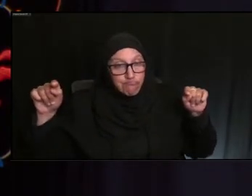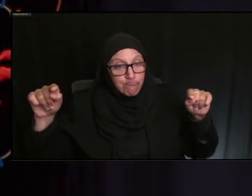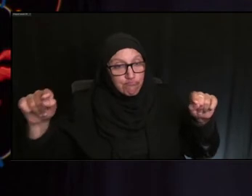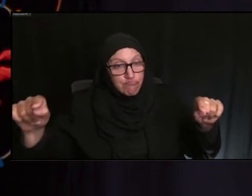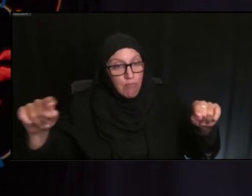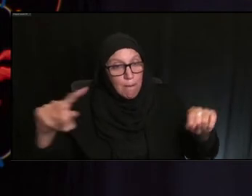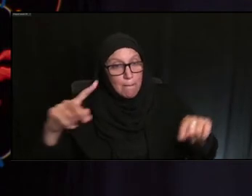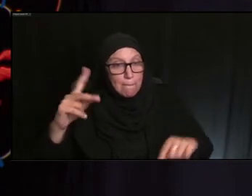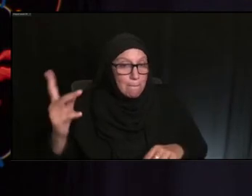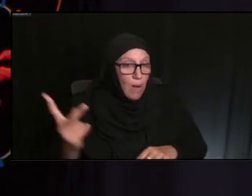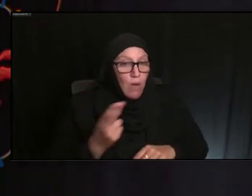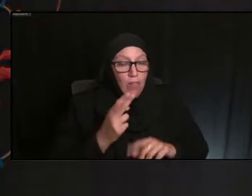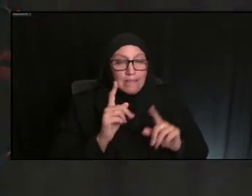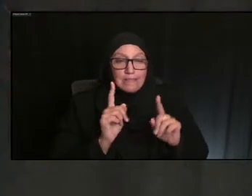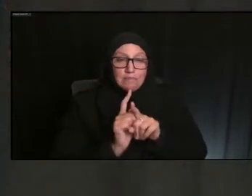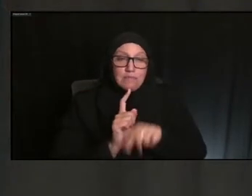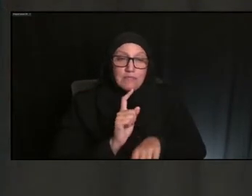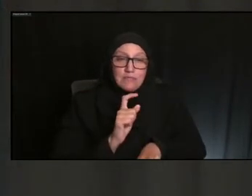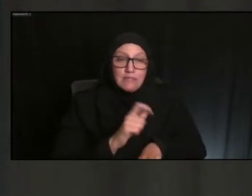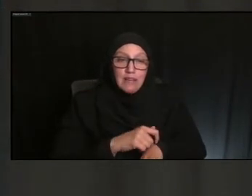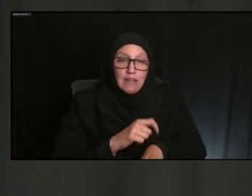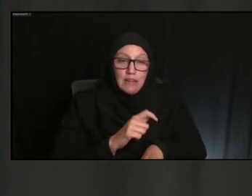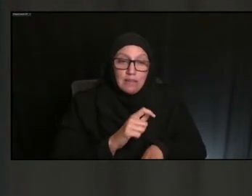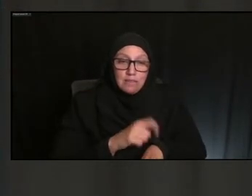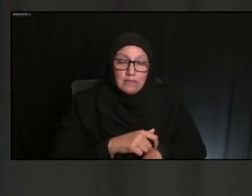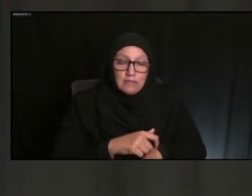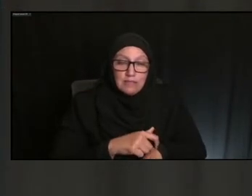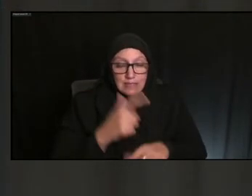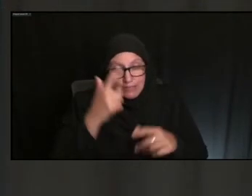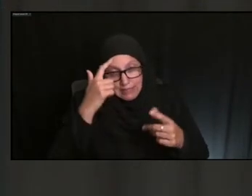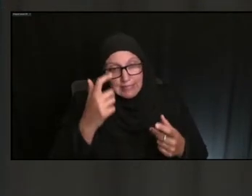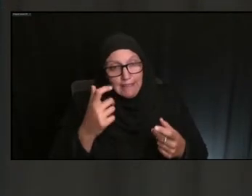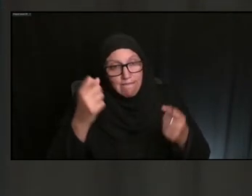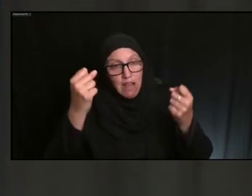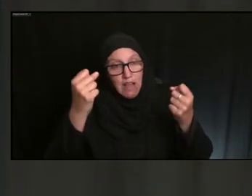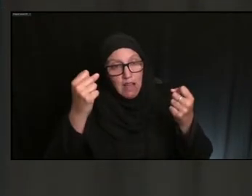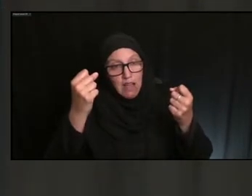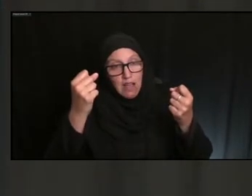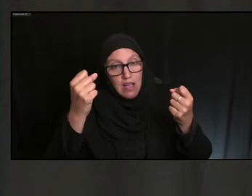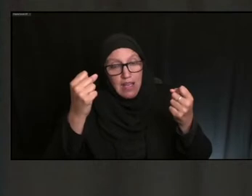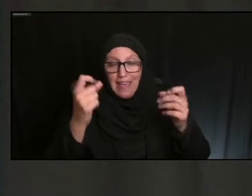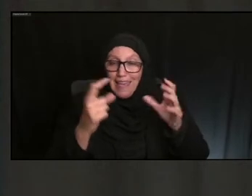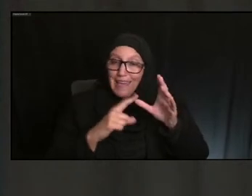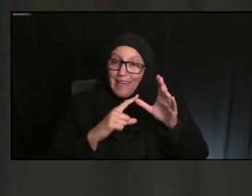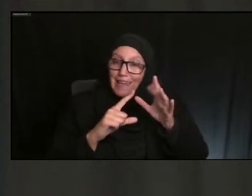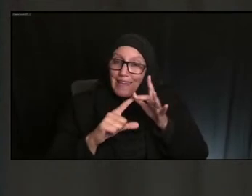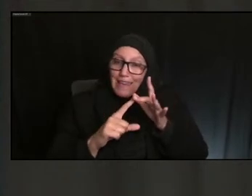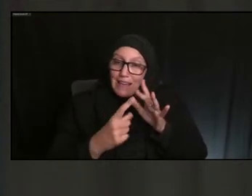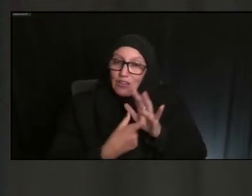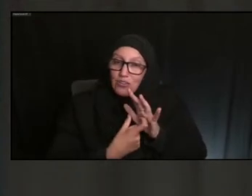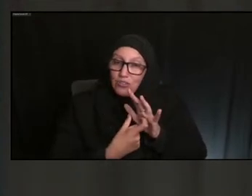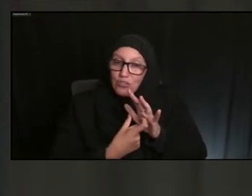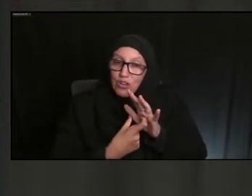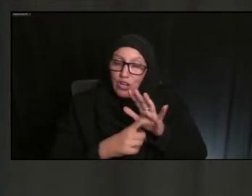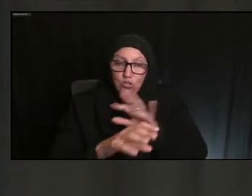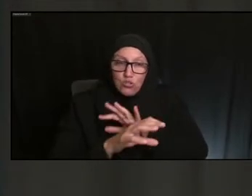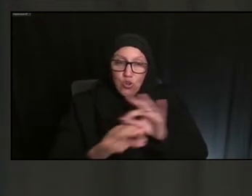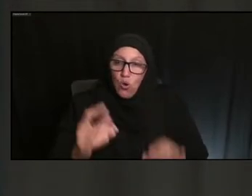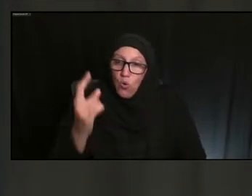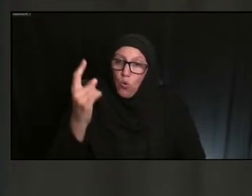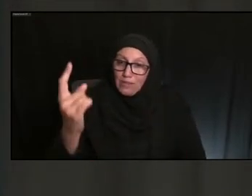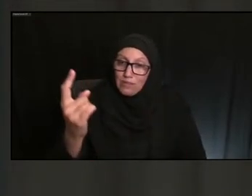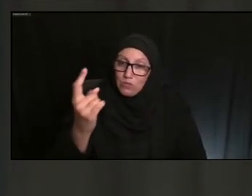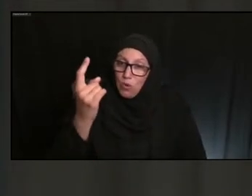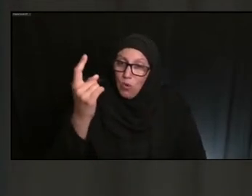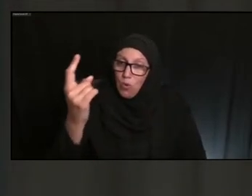discover that the air was not an elementary substance. It was actually